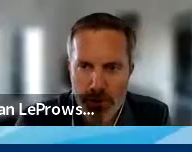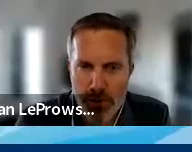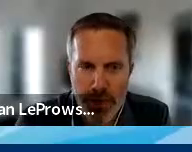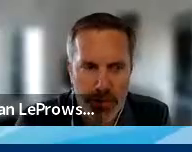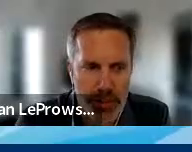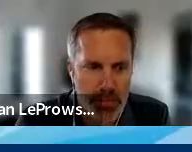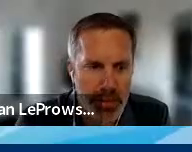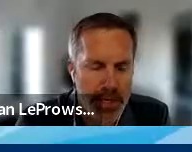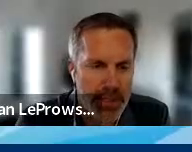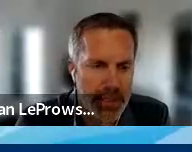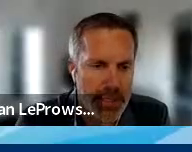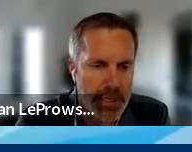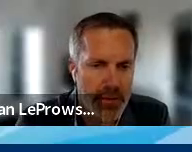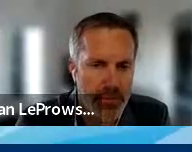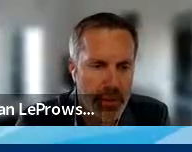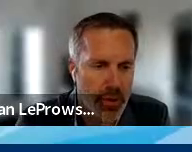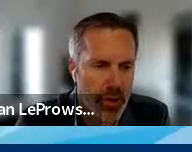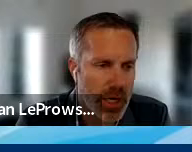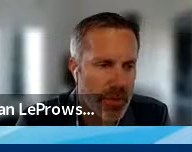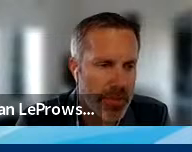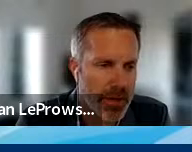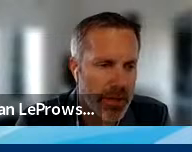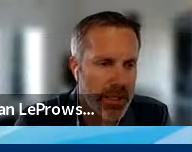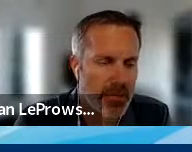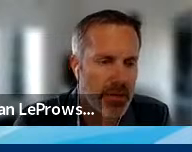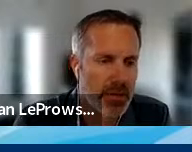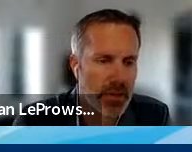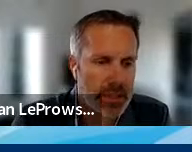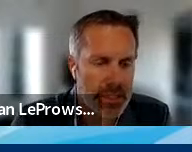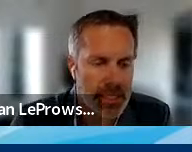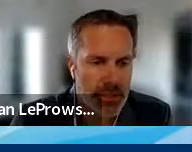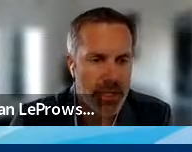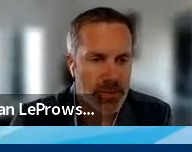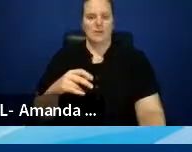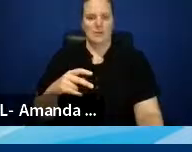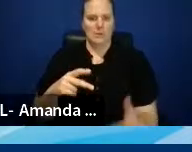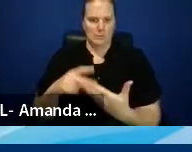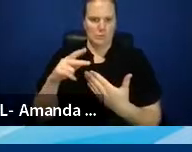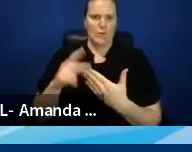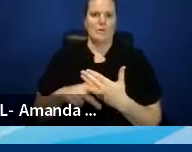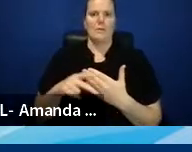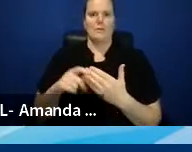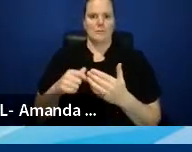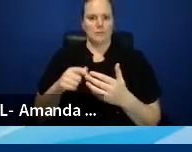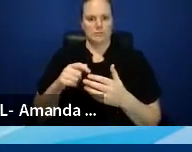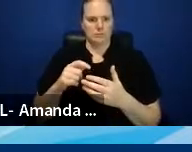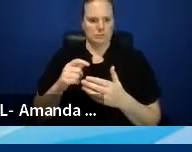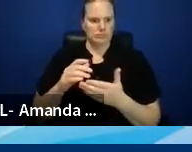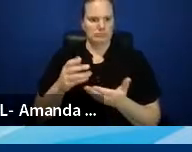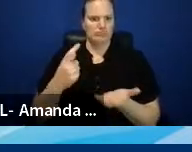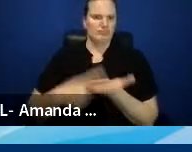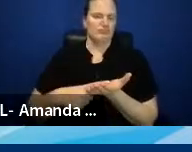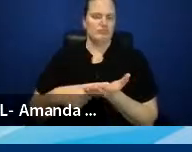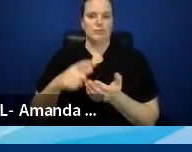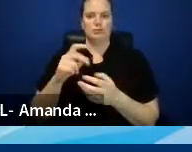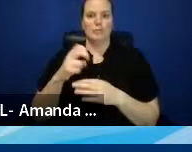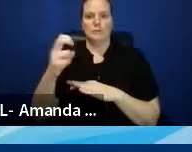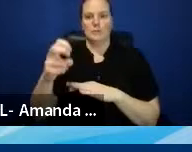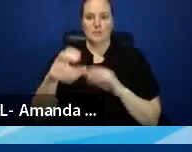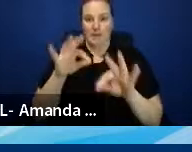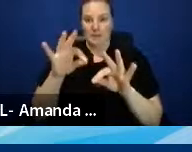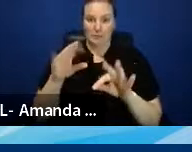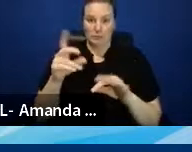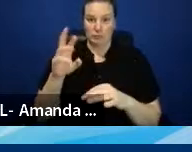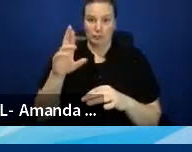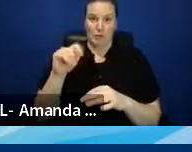Ryan LaProuse, Transportation Planning Lead for the program. I'm here going to cover transportation findings in the draft SCIS. There's